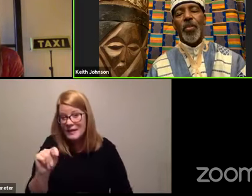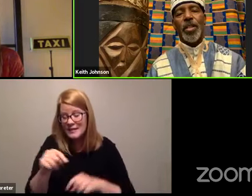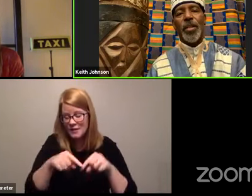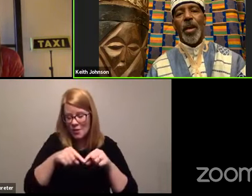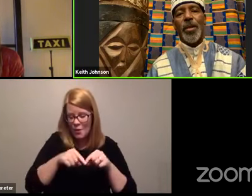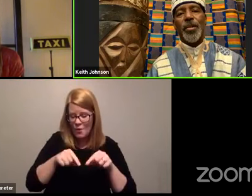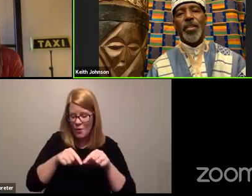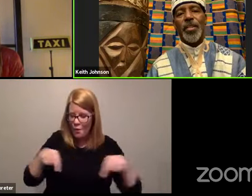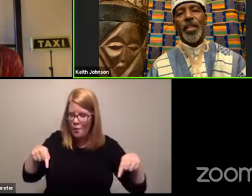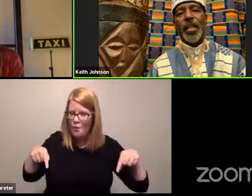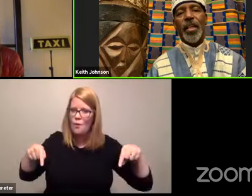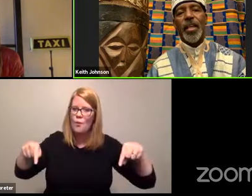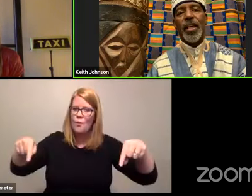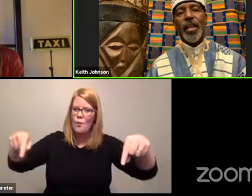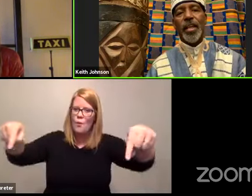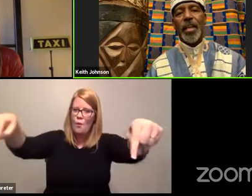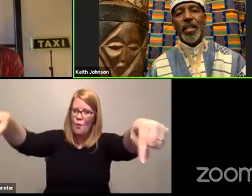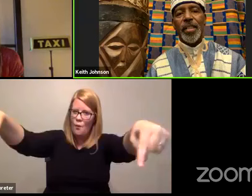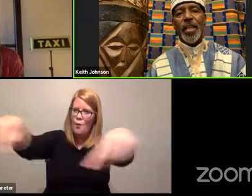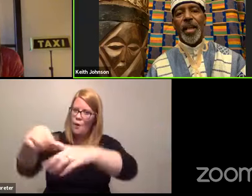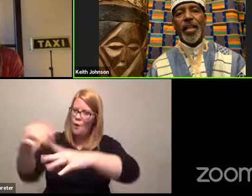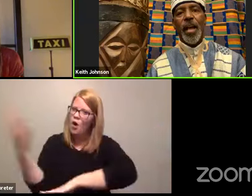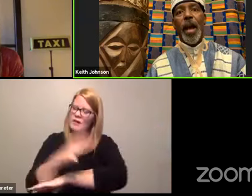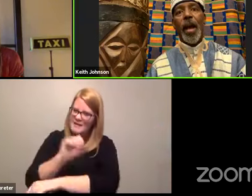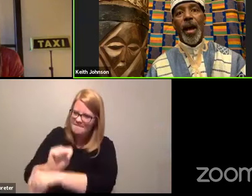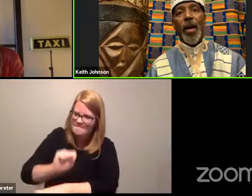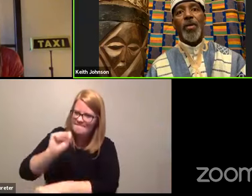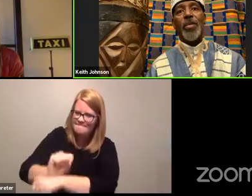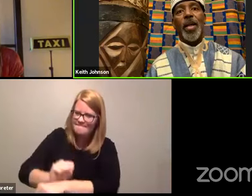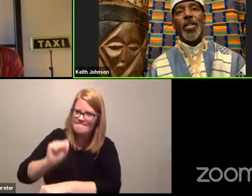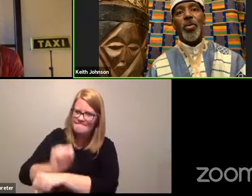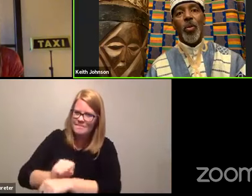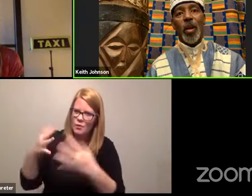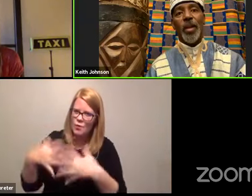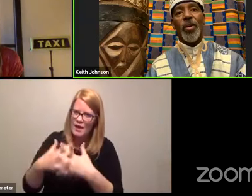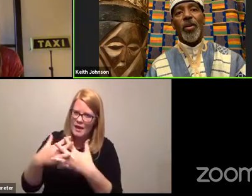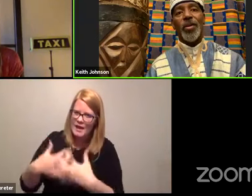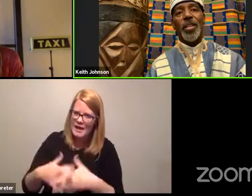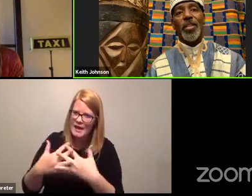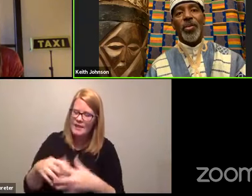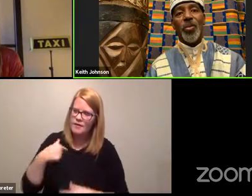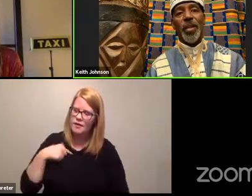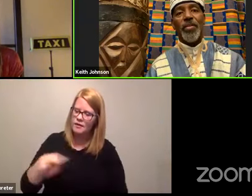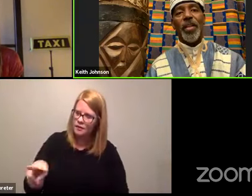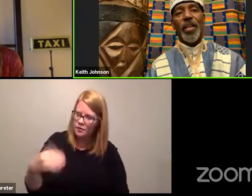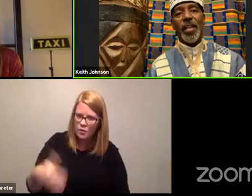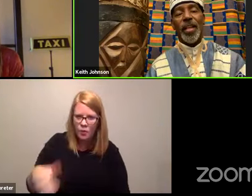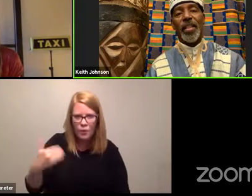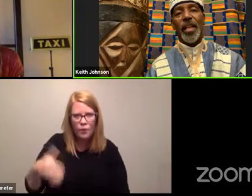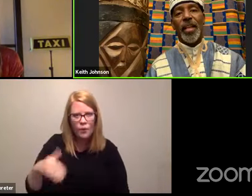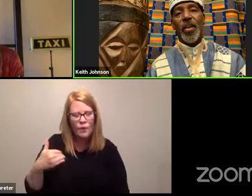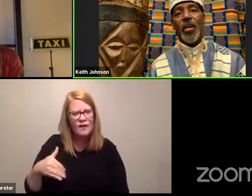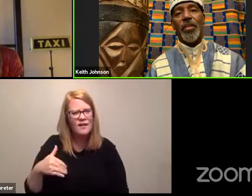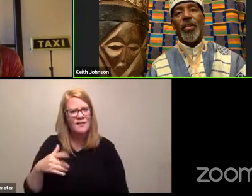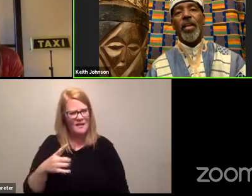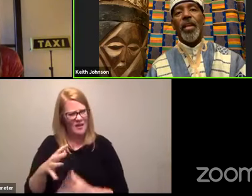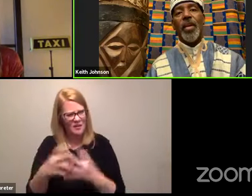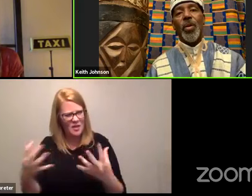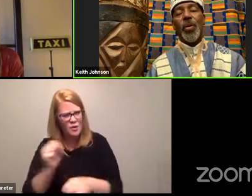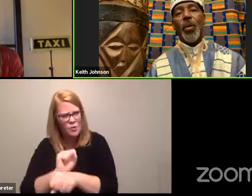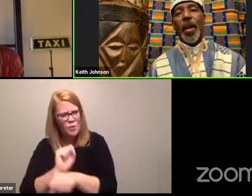So that was an honor to see and understand how much work goes into weaving the kente